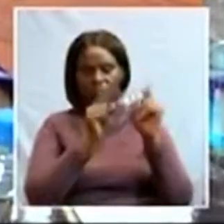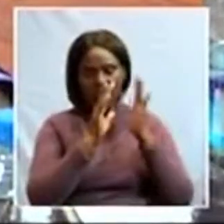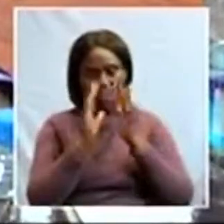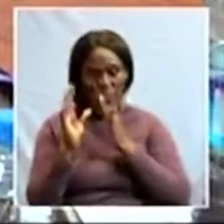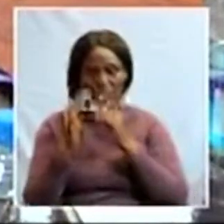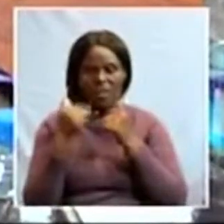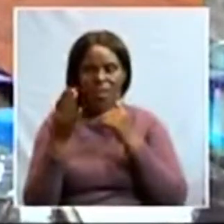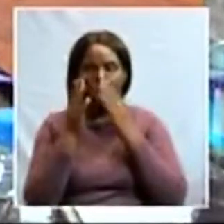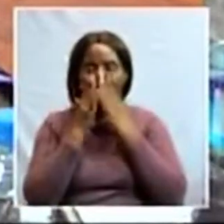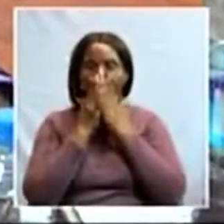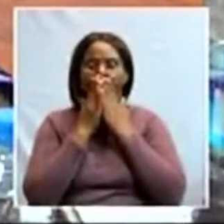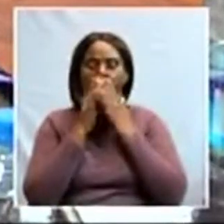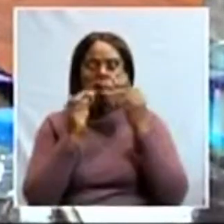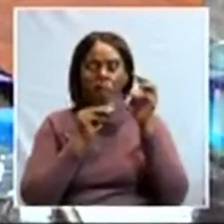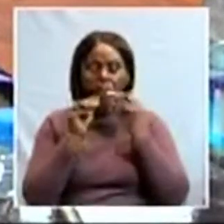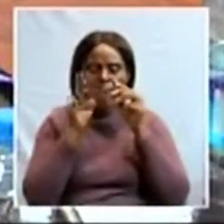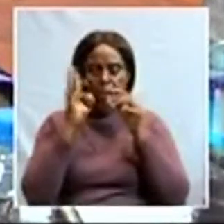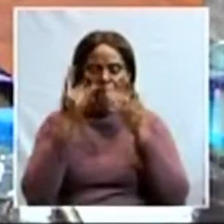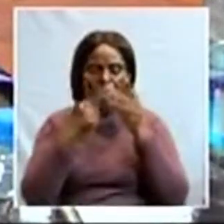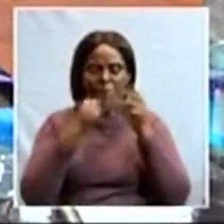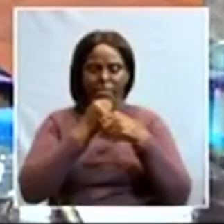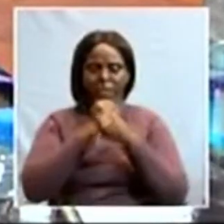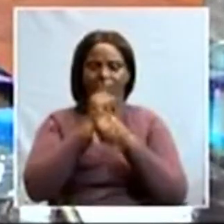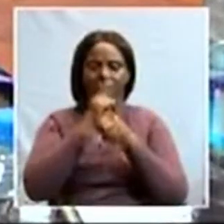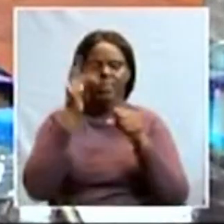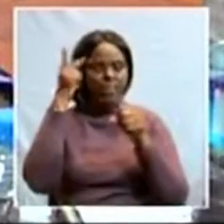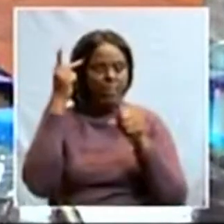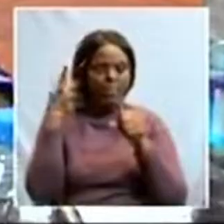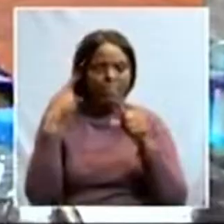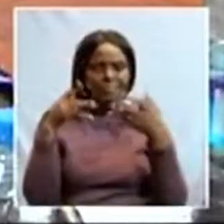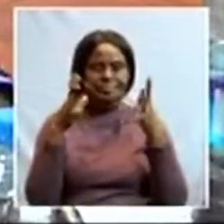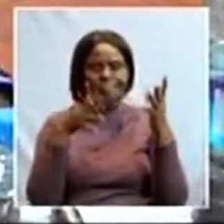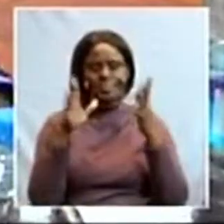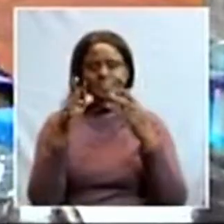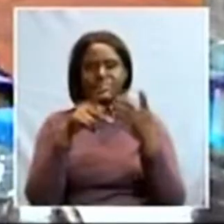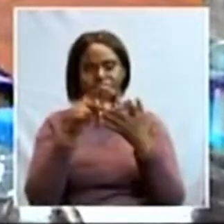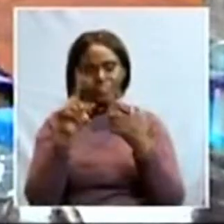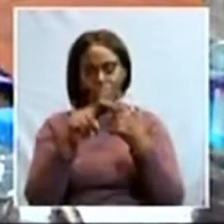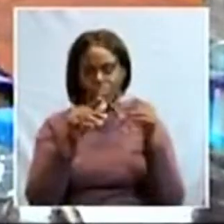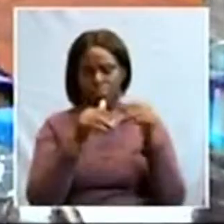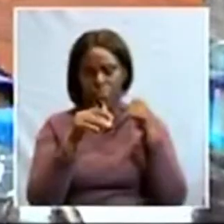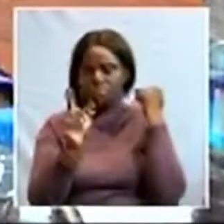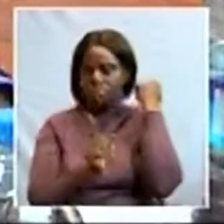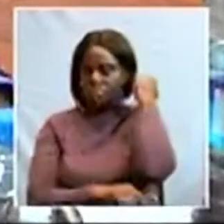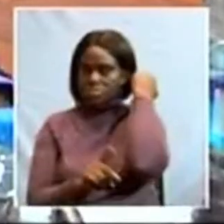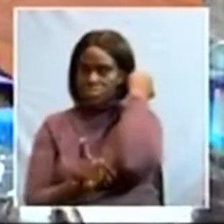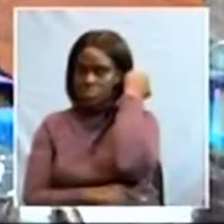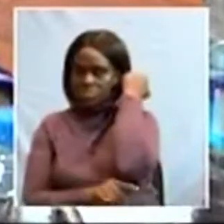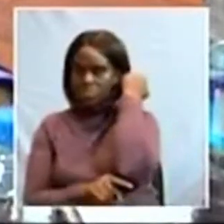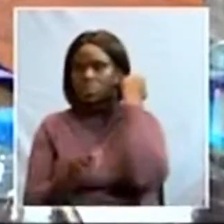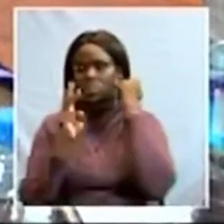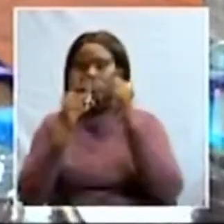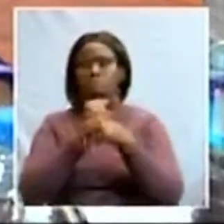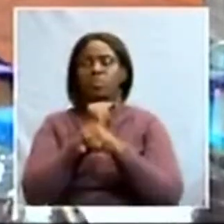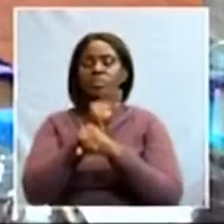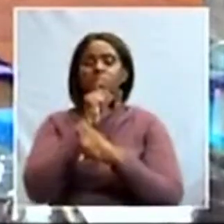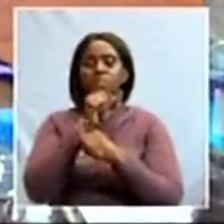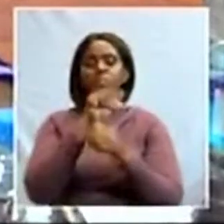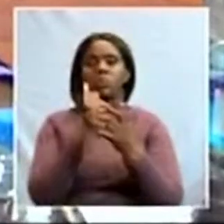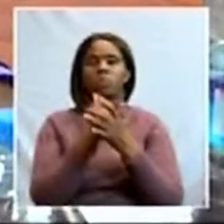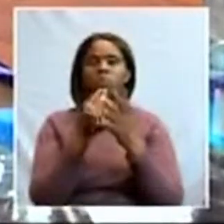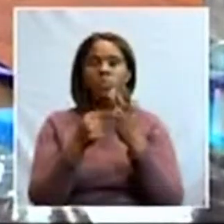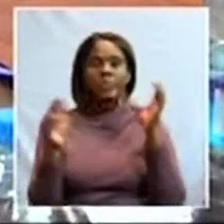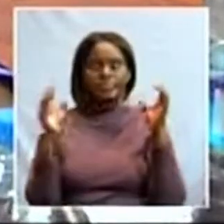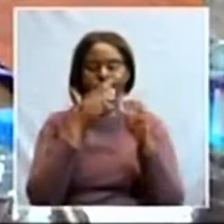measure: management shall ensure that principal amounts are paid to avoid penalties and to ensure that